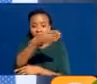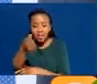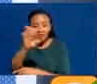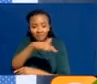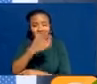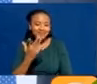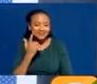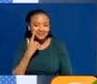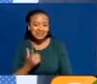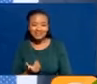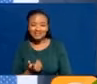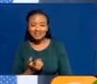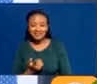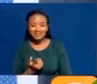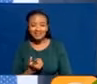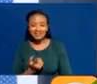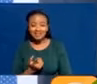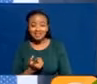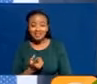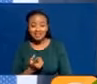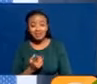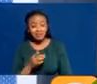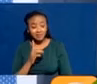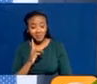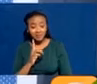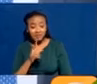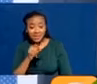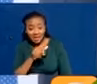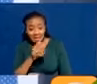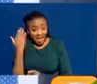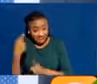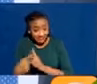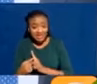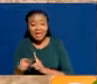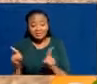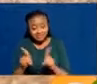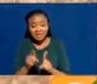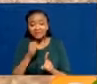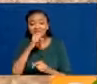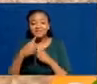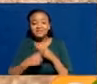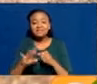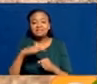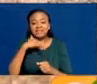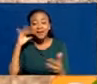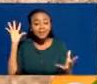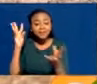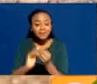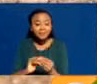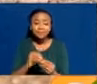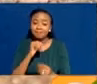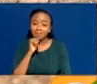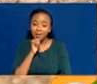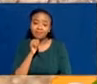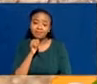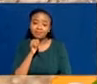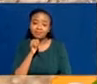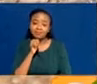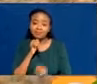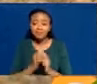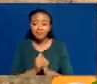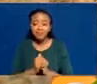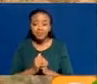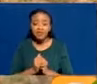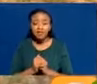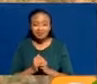again, not counting the 56 that was lost last year. The report also listed the worst affected